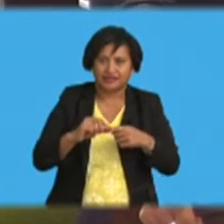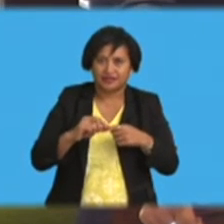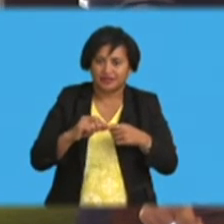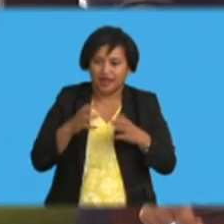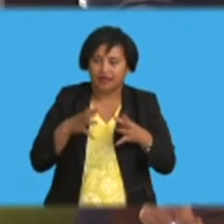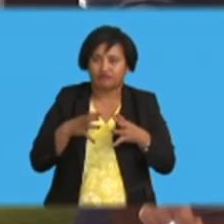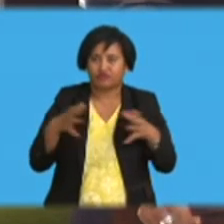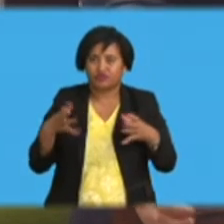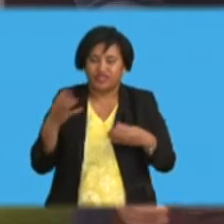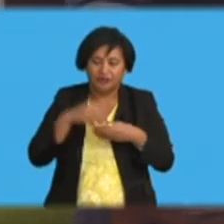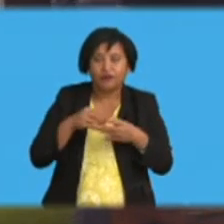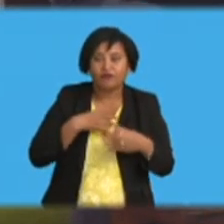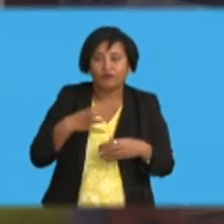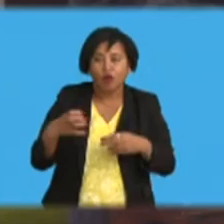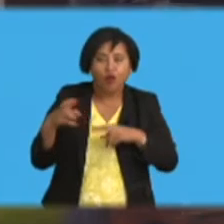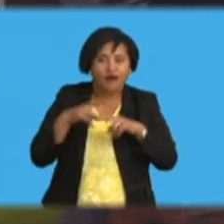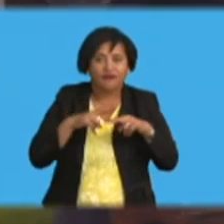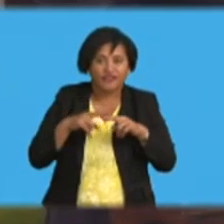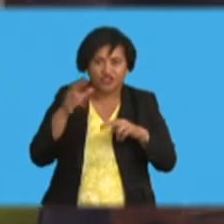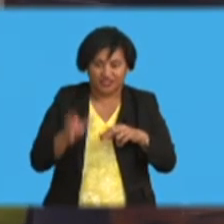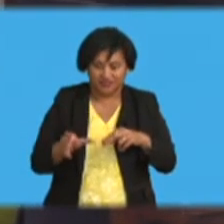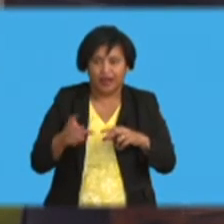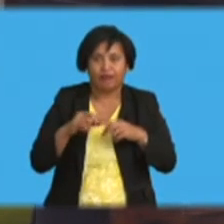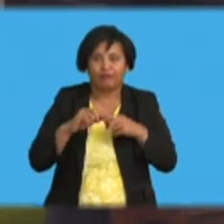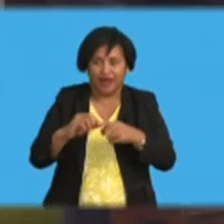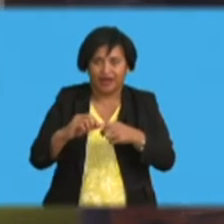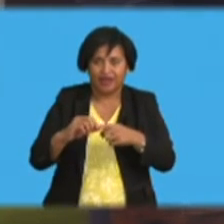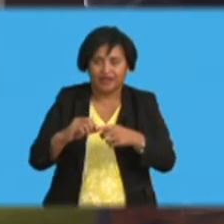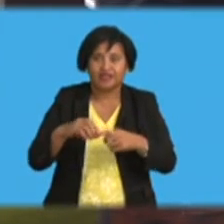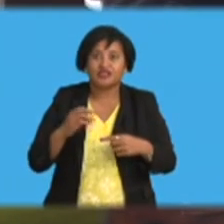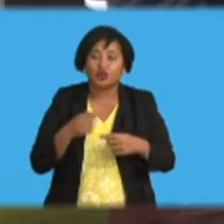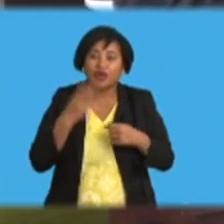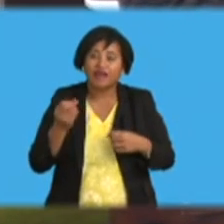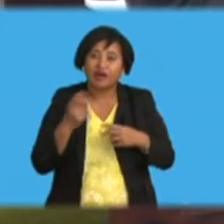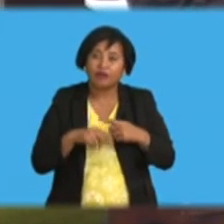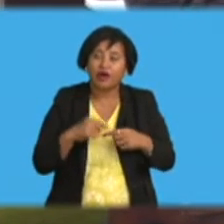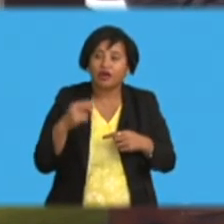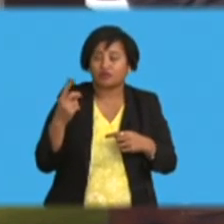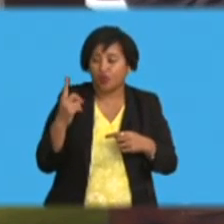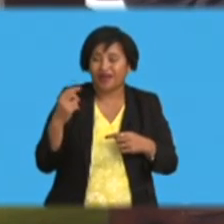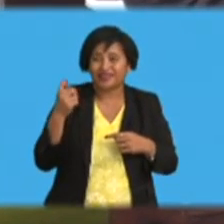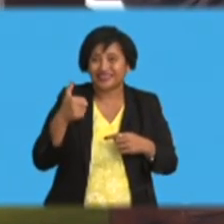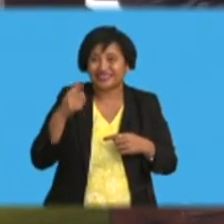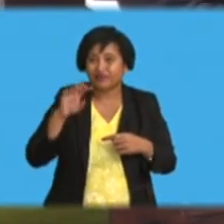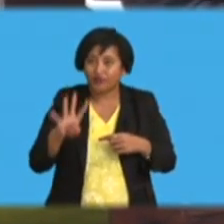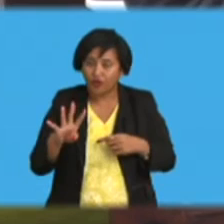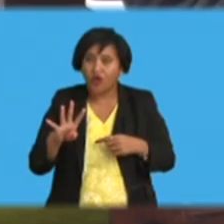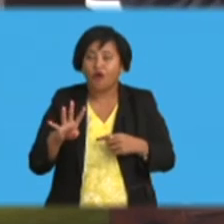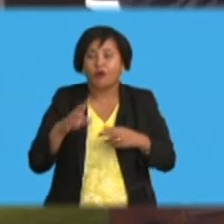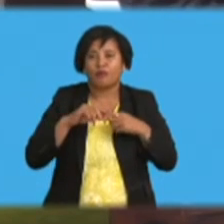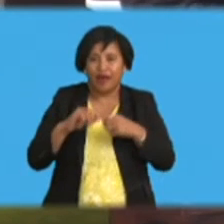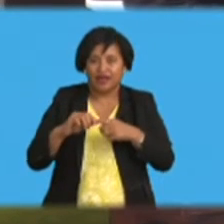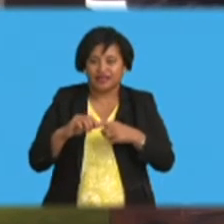intakes. Currently, of the 260 total pilots across both airlines, 164 are Fijians and